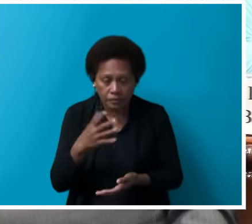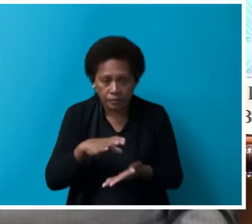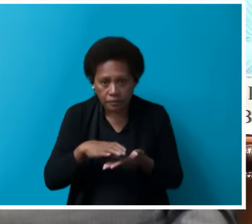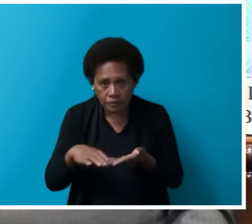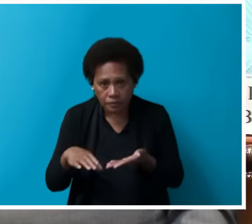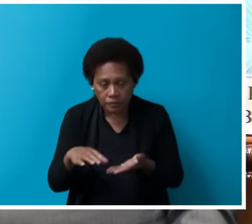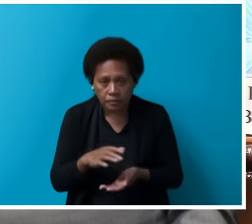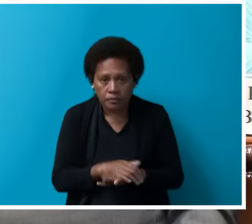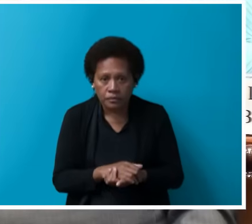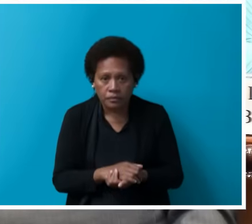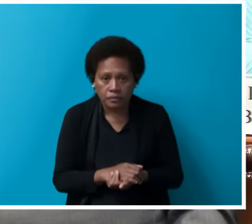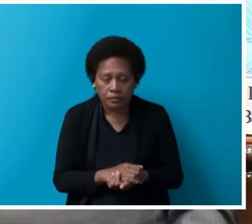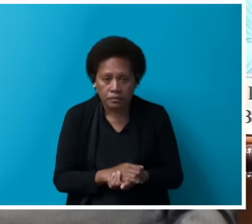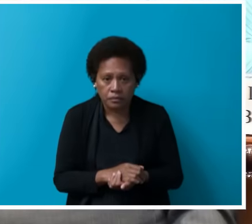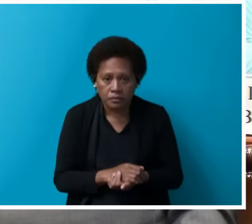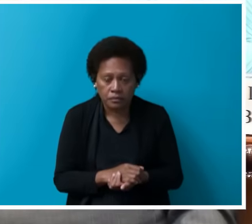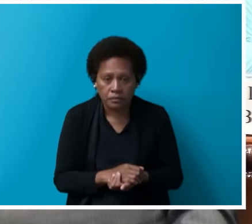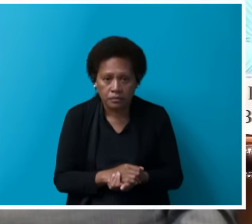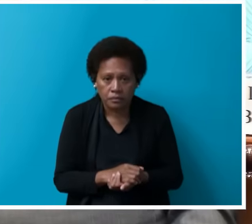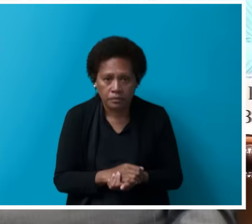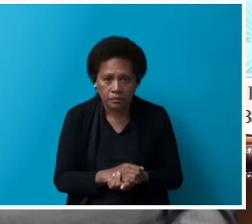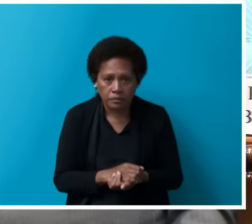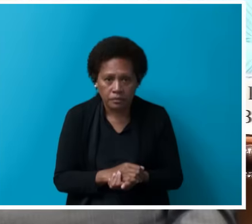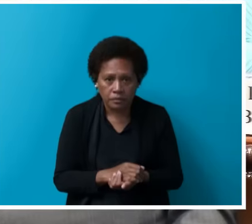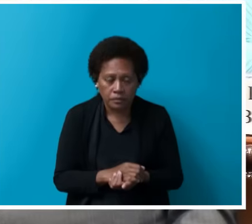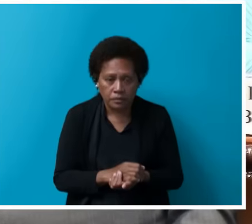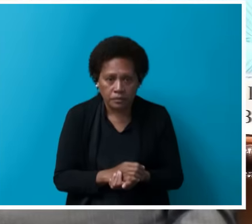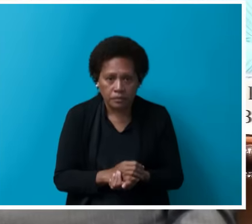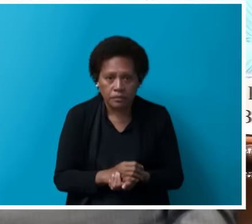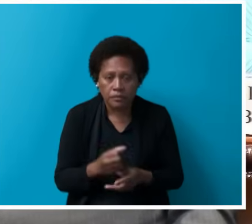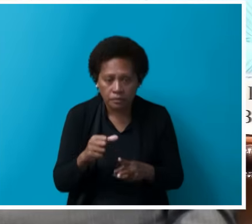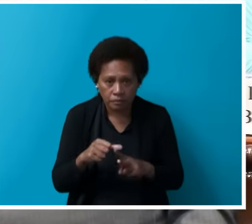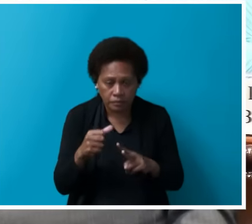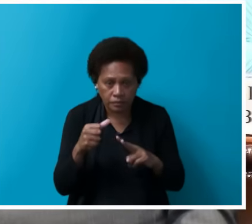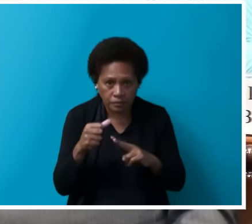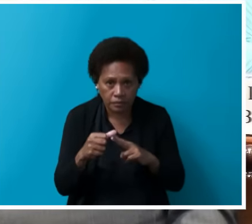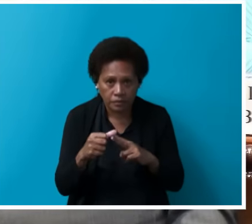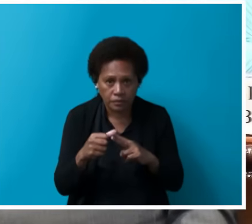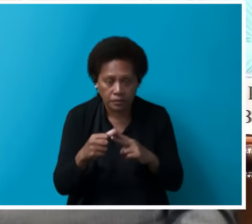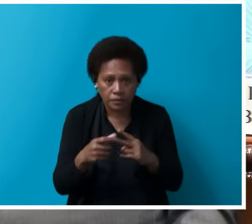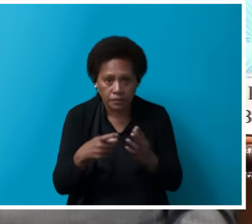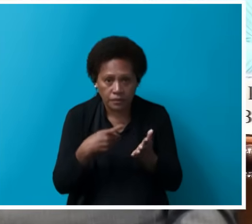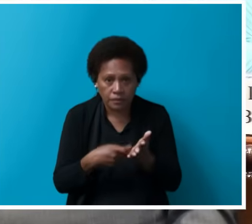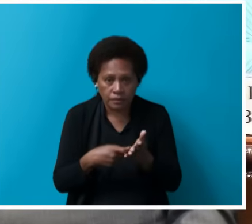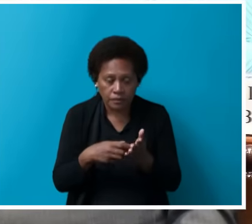and support revenue performance. Additionally, remittance inflows are projected to reach a record